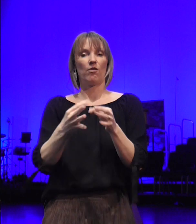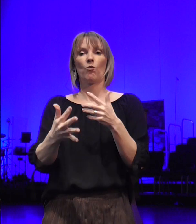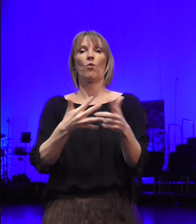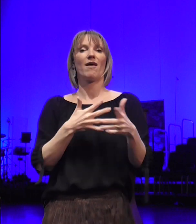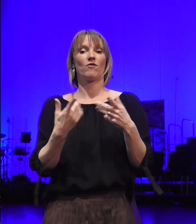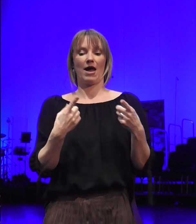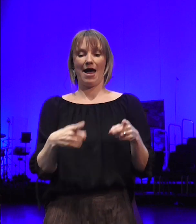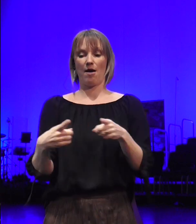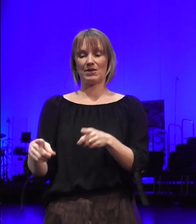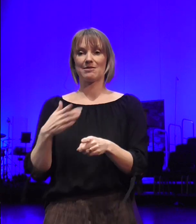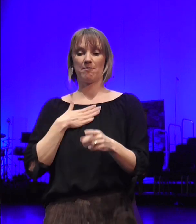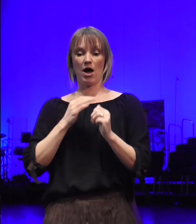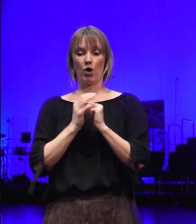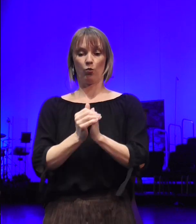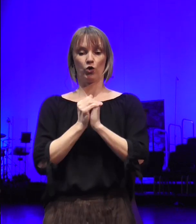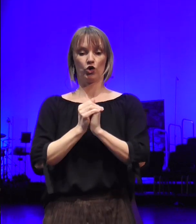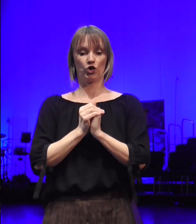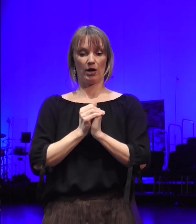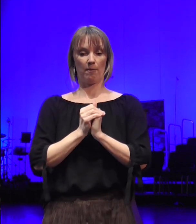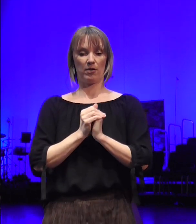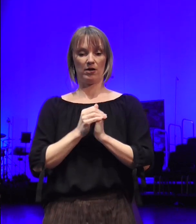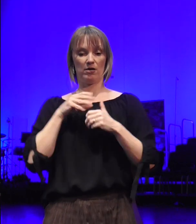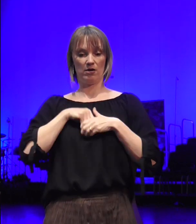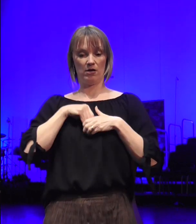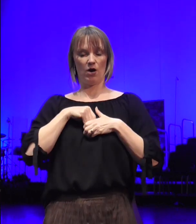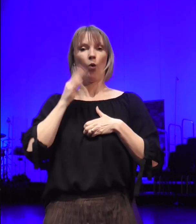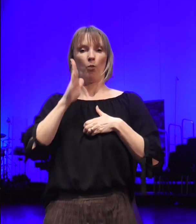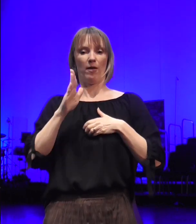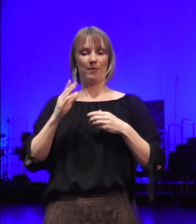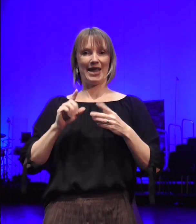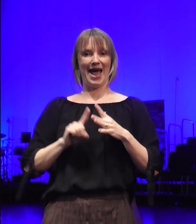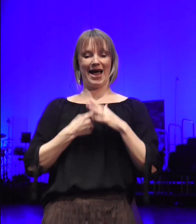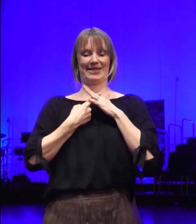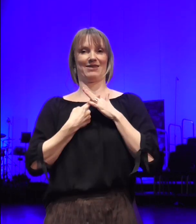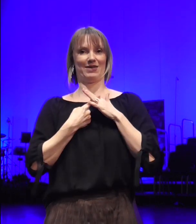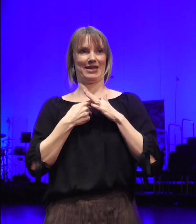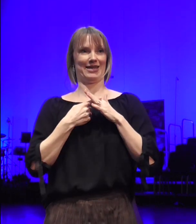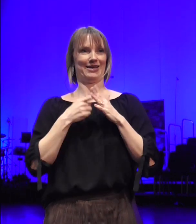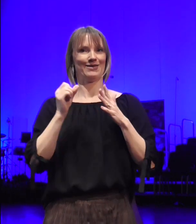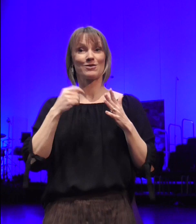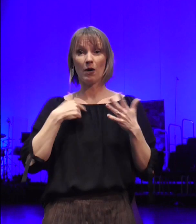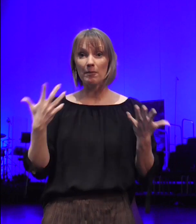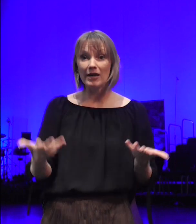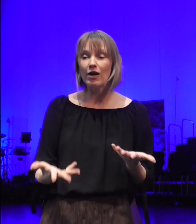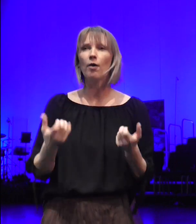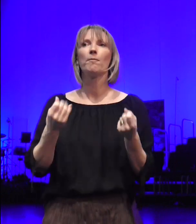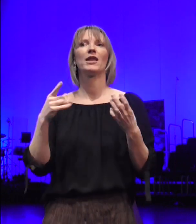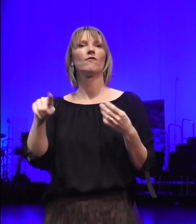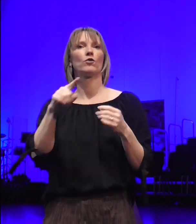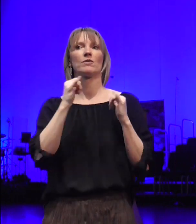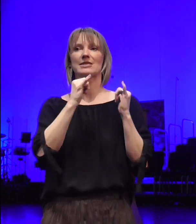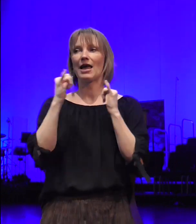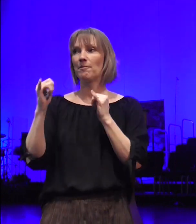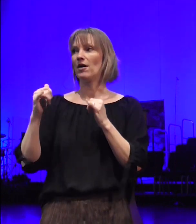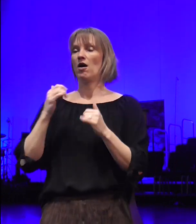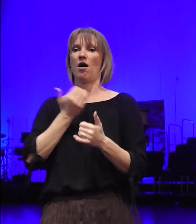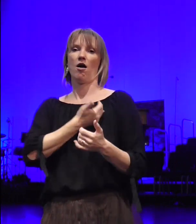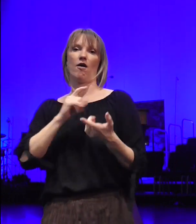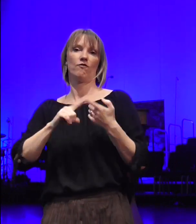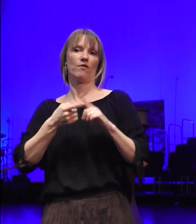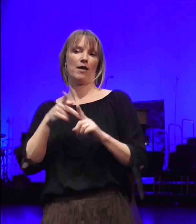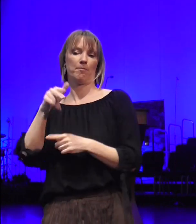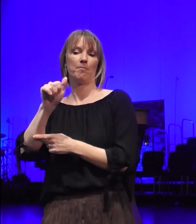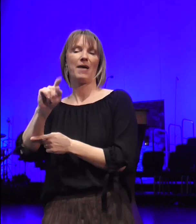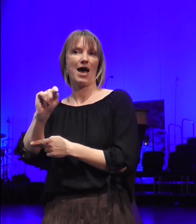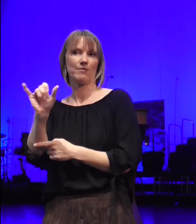happens, my worship circuit is going to get activated somehow. So I'm here. And I know many of you are like that. Our friend Pat was like